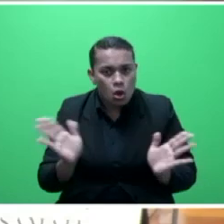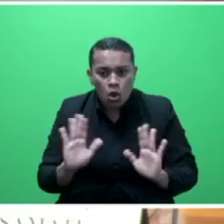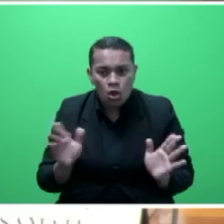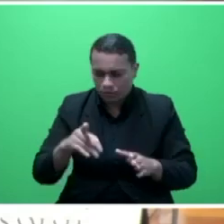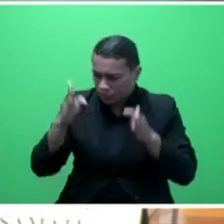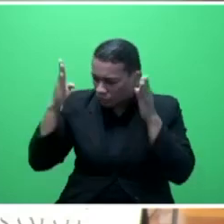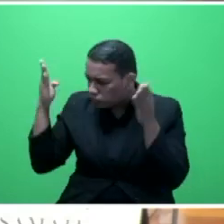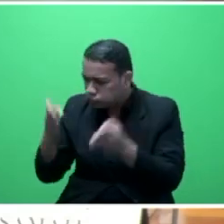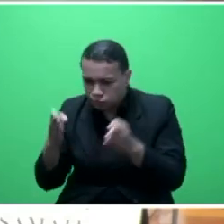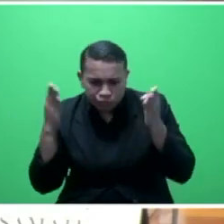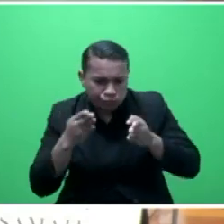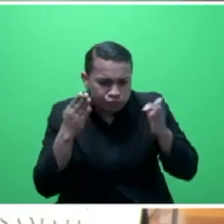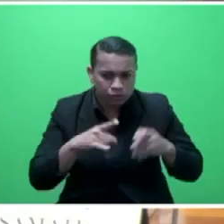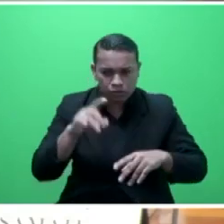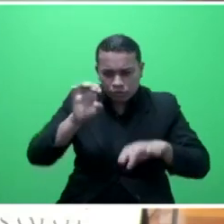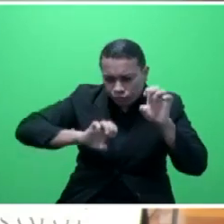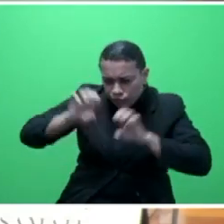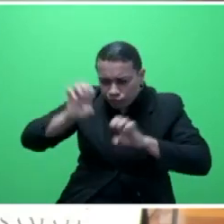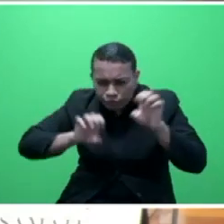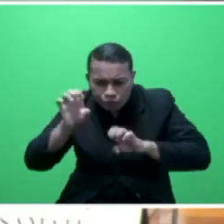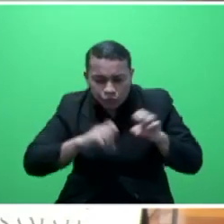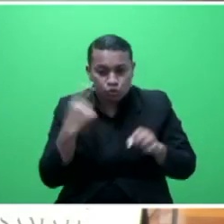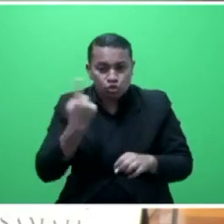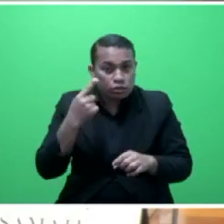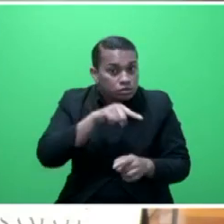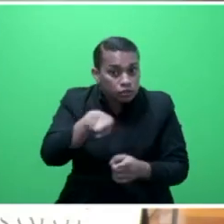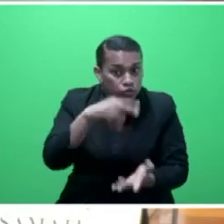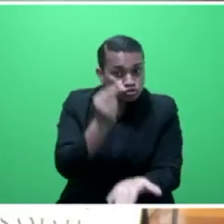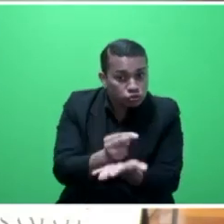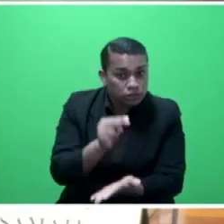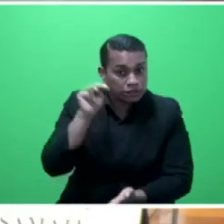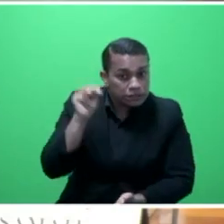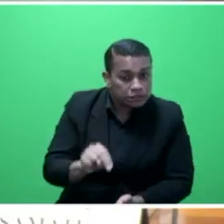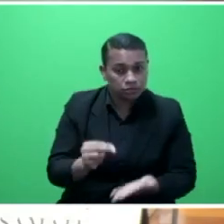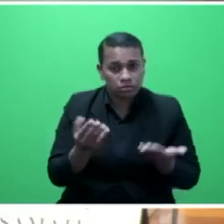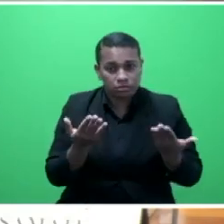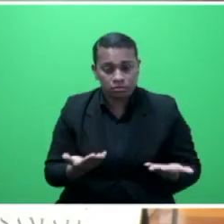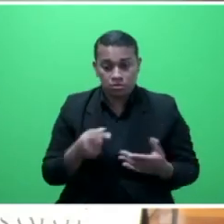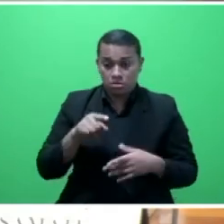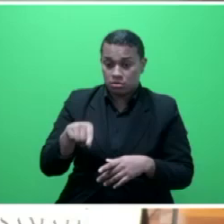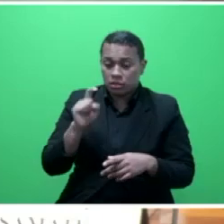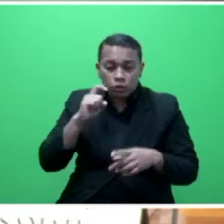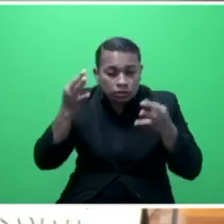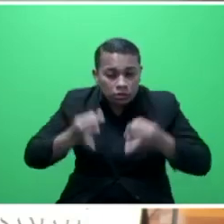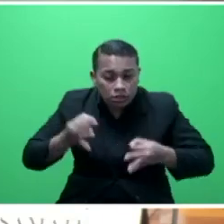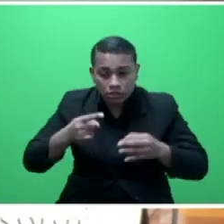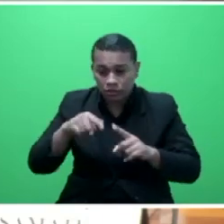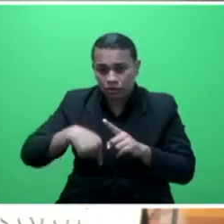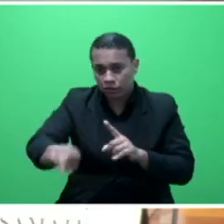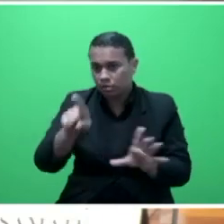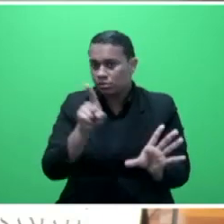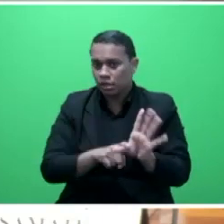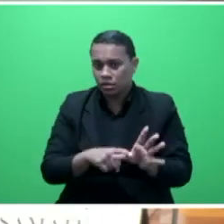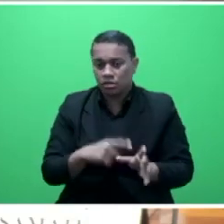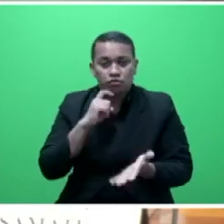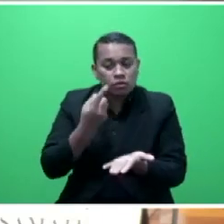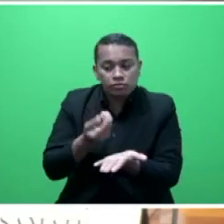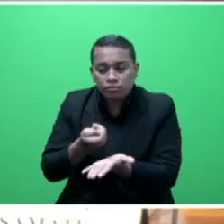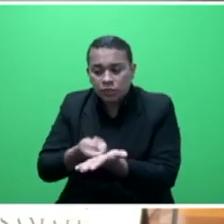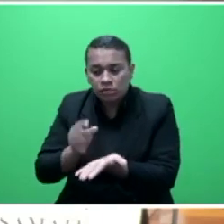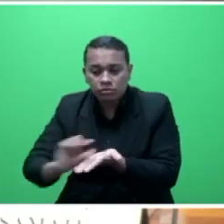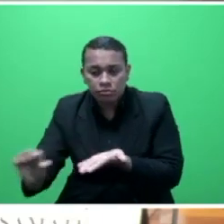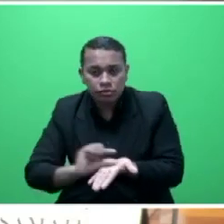next year to review these payments to determine when and if they'll resume. Mr. Speaker, sir, access to affordable